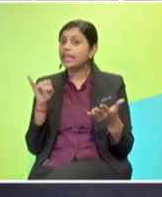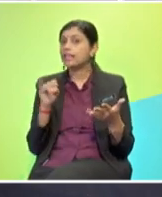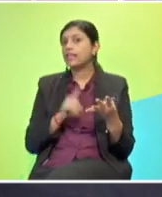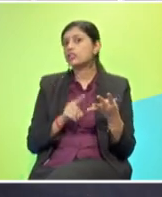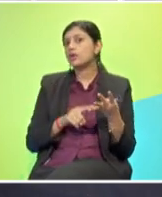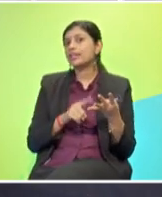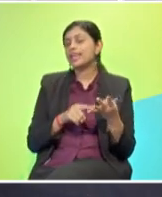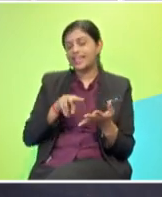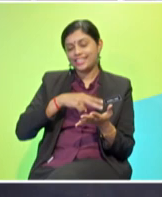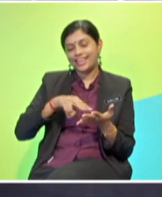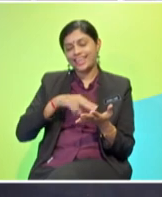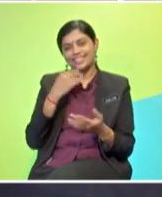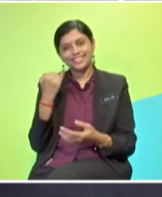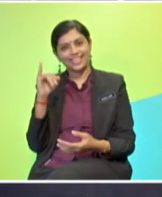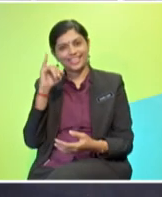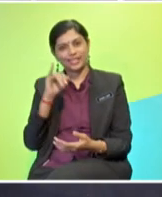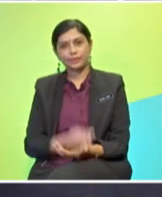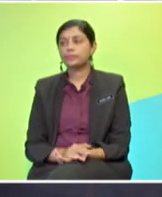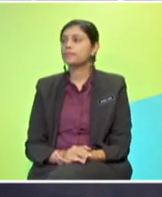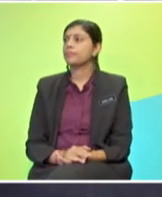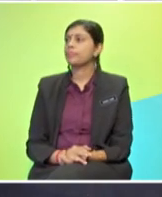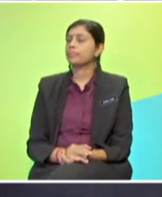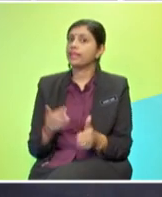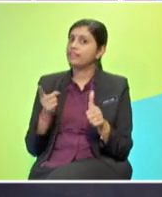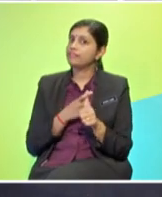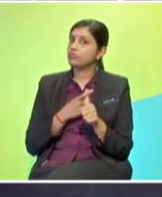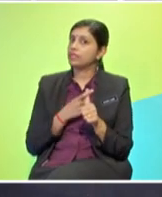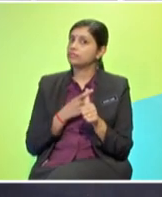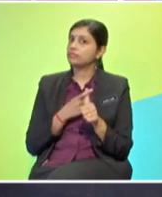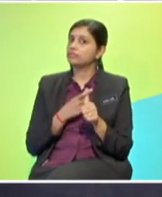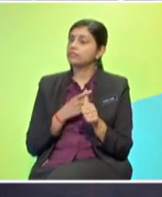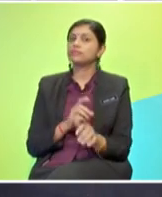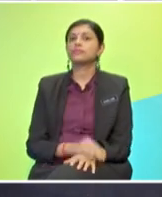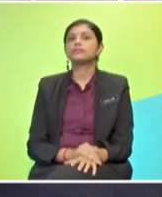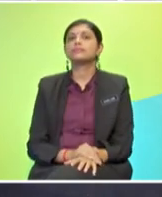and dancing. Okay. Okay, the first one. All right. I'll